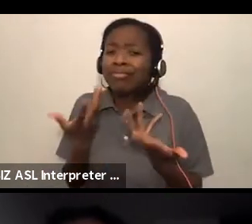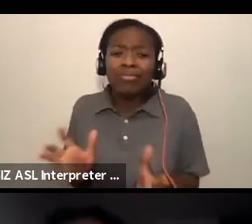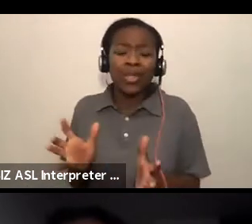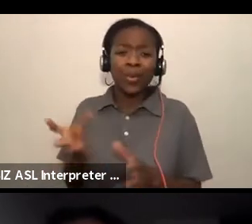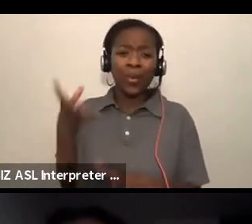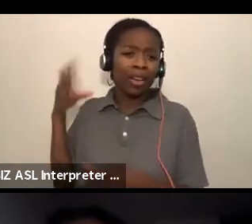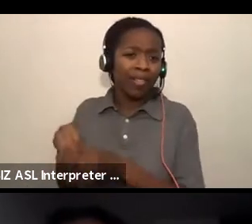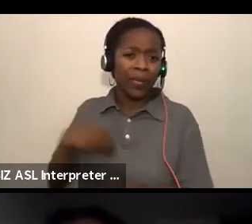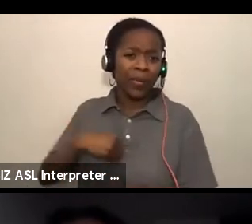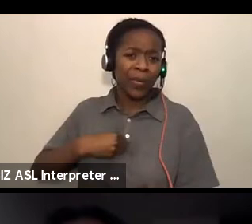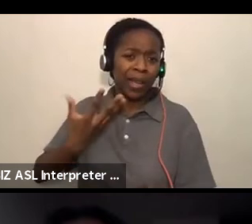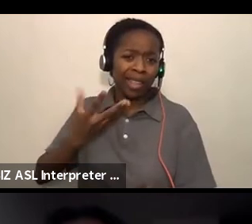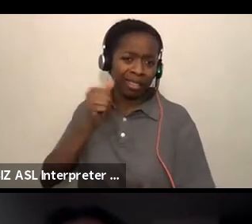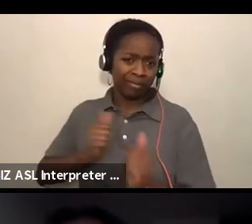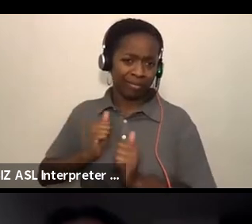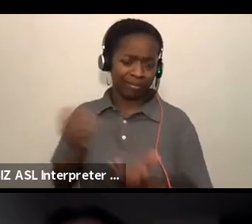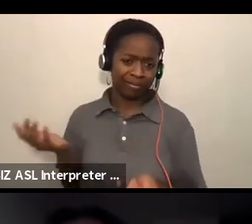So